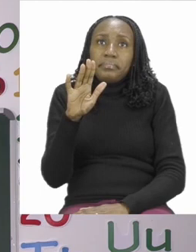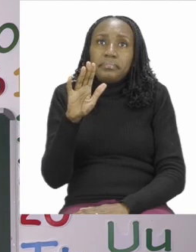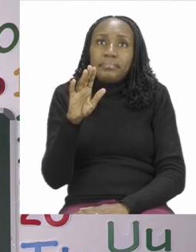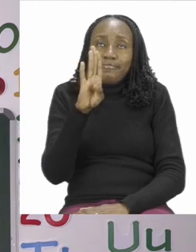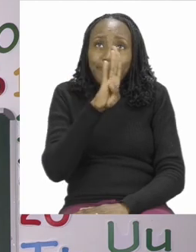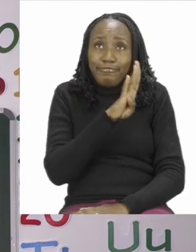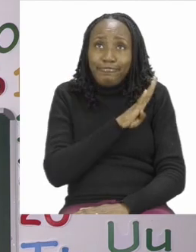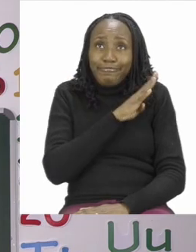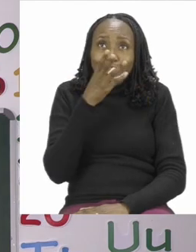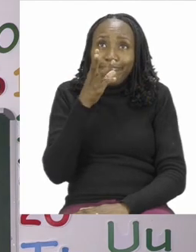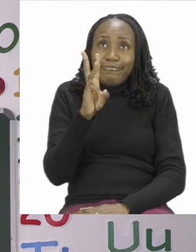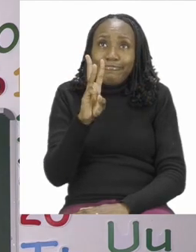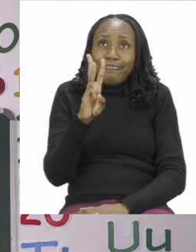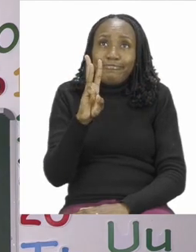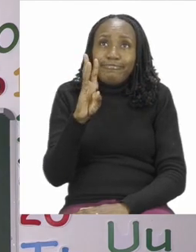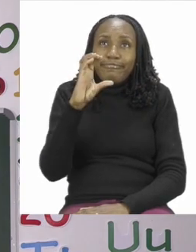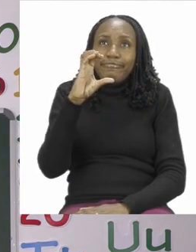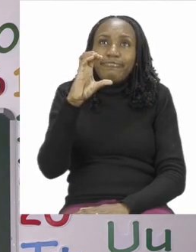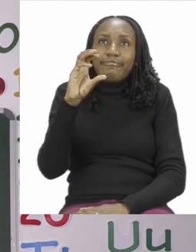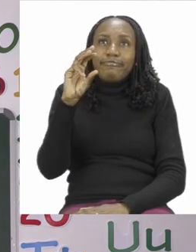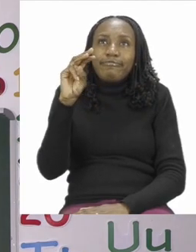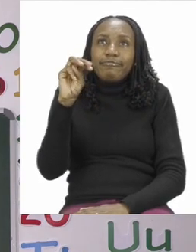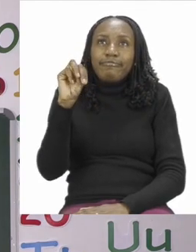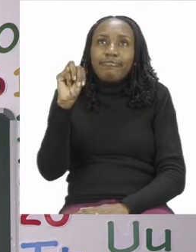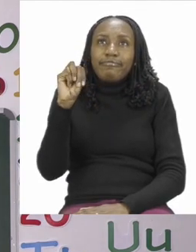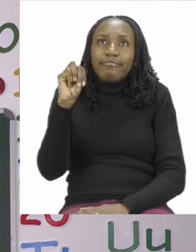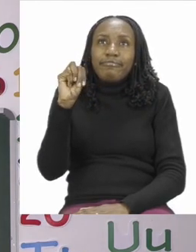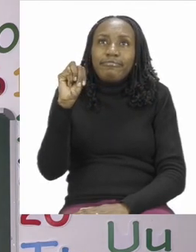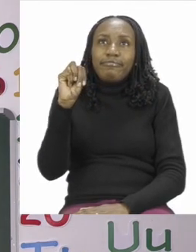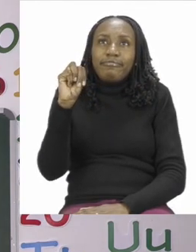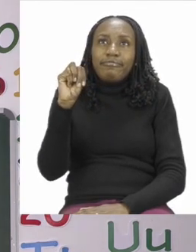46 centimeters. So I can go ahead and write